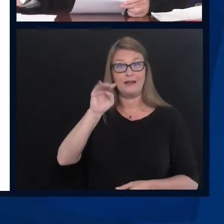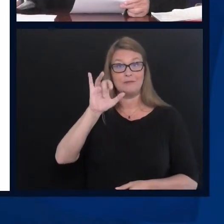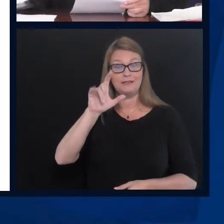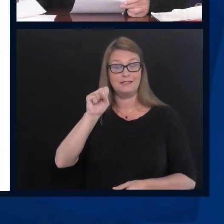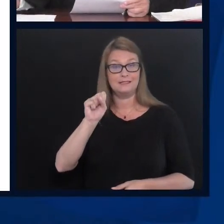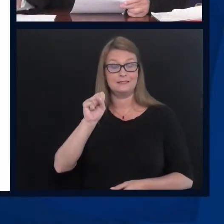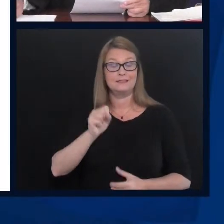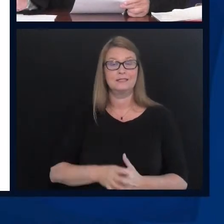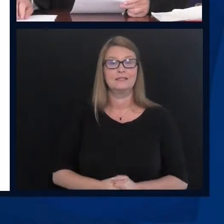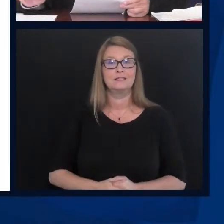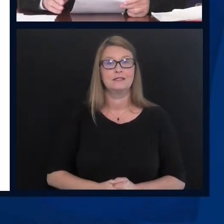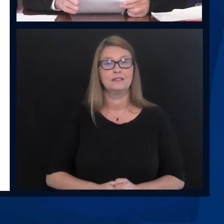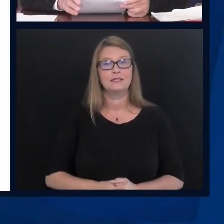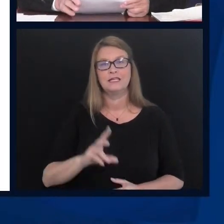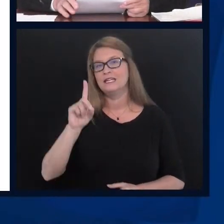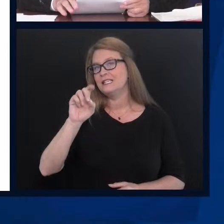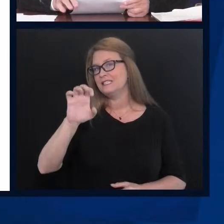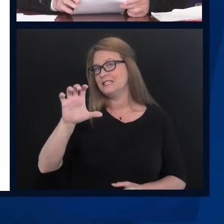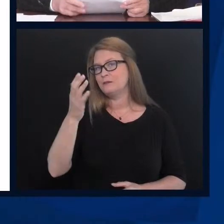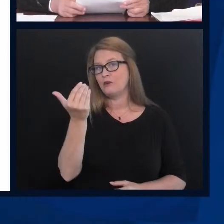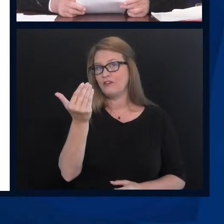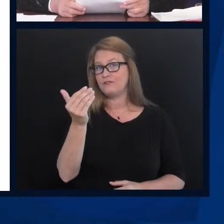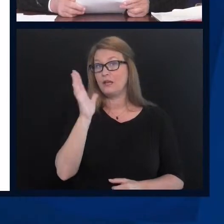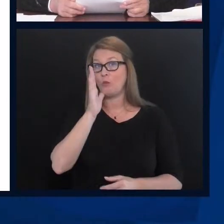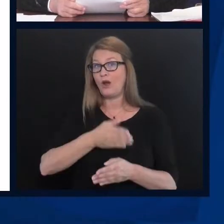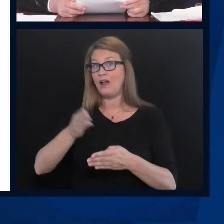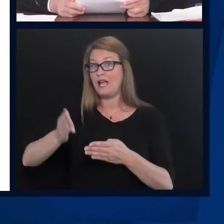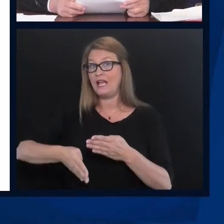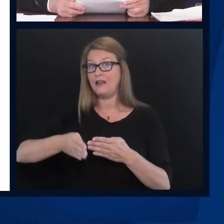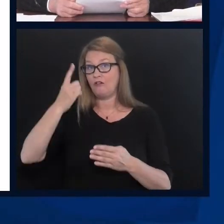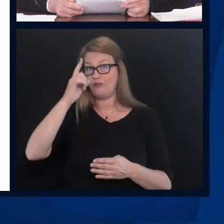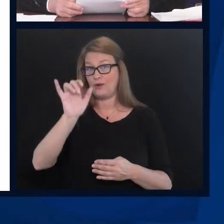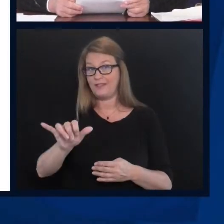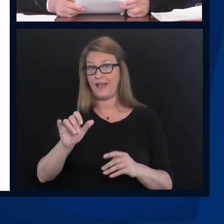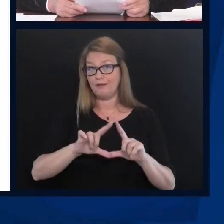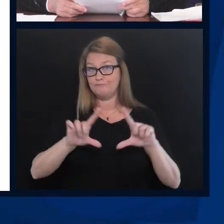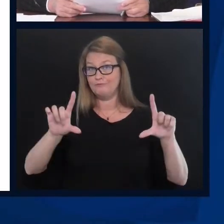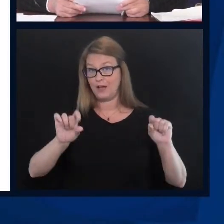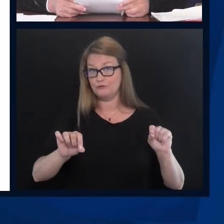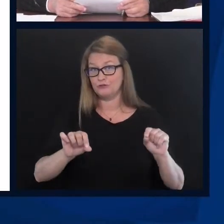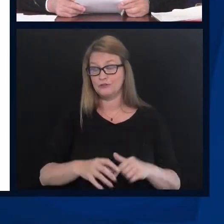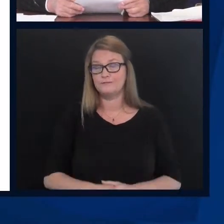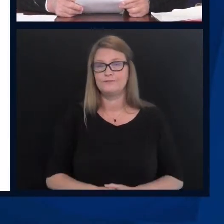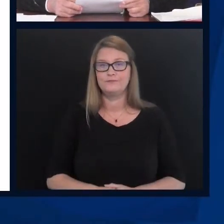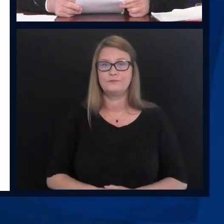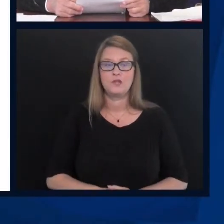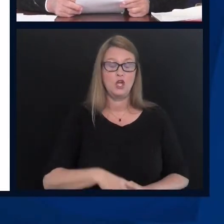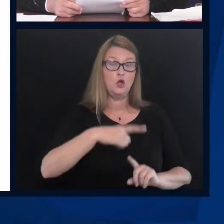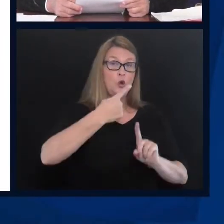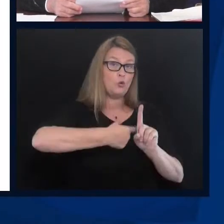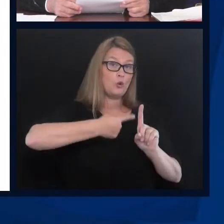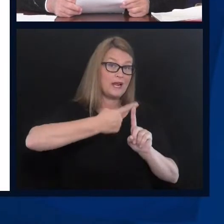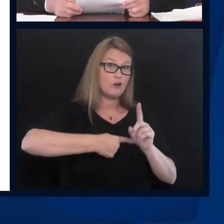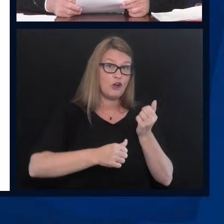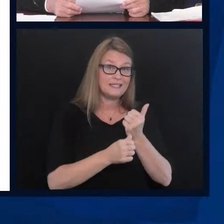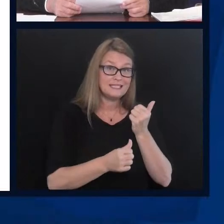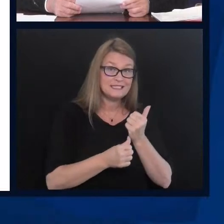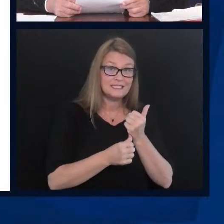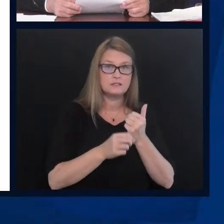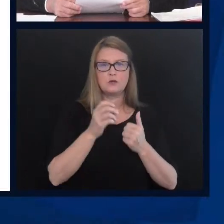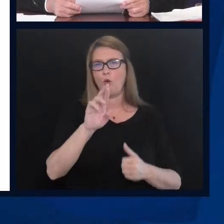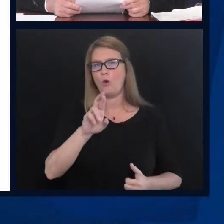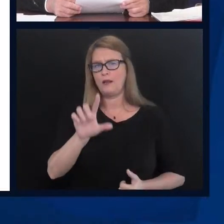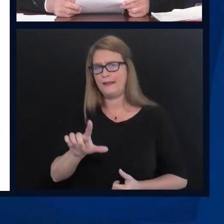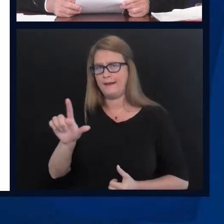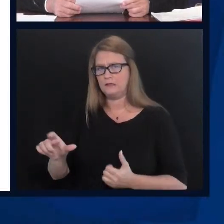nevertheless, December 15th, we're done with that. From the standpoint of this rental assistance or landlord